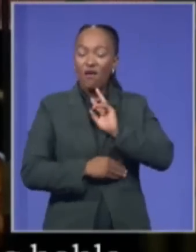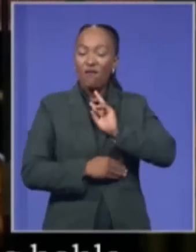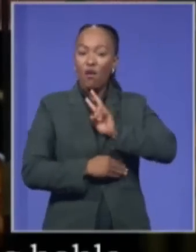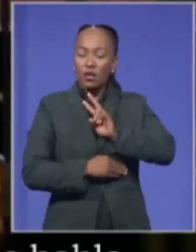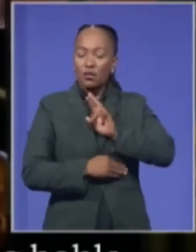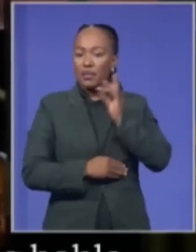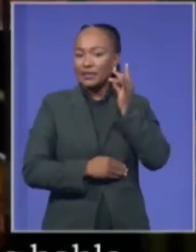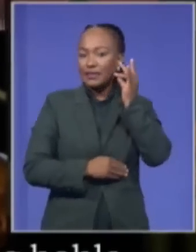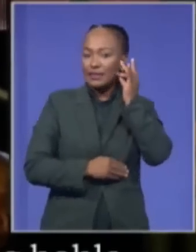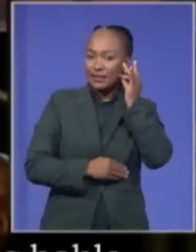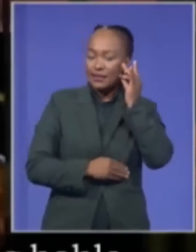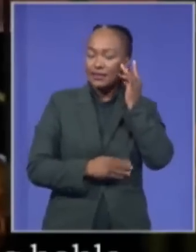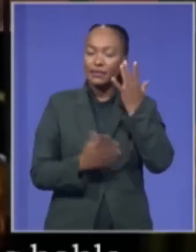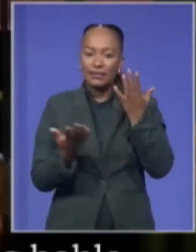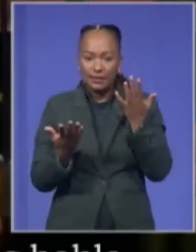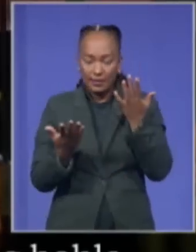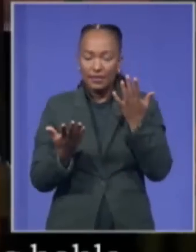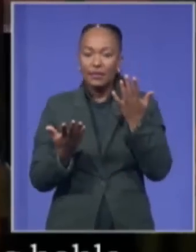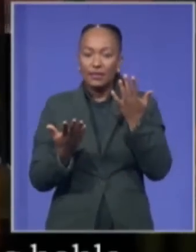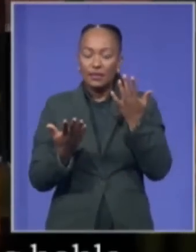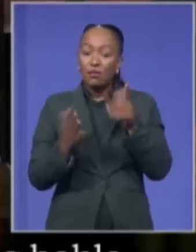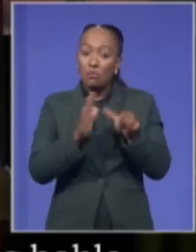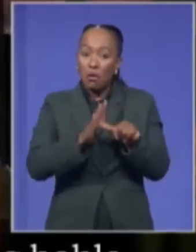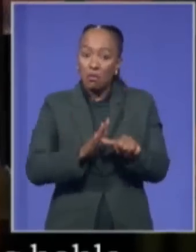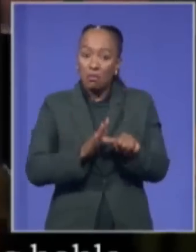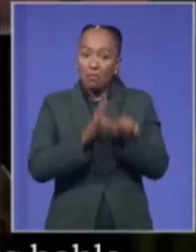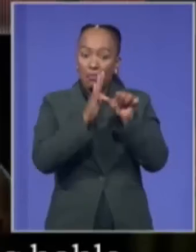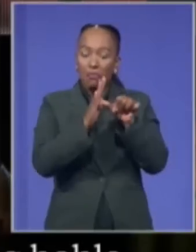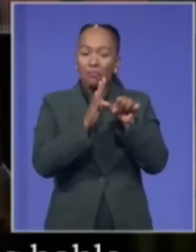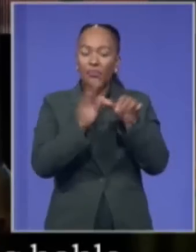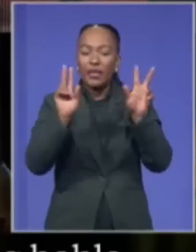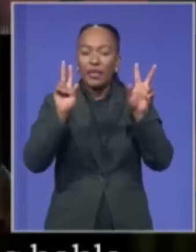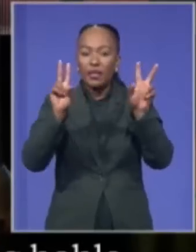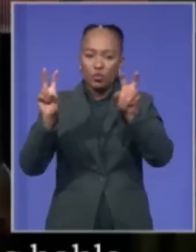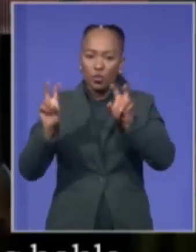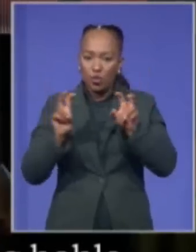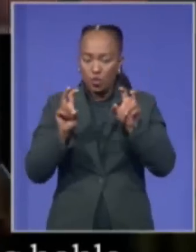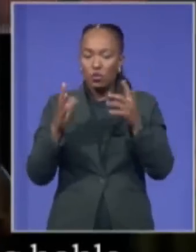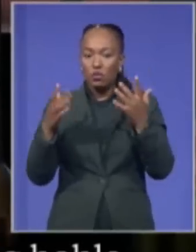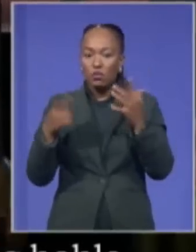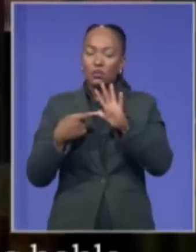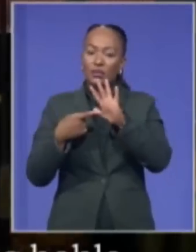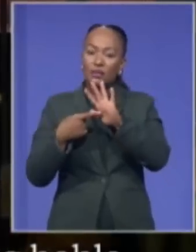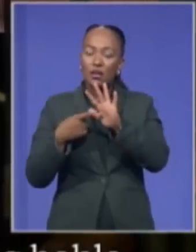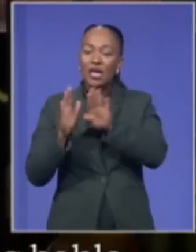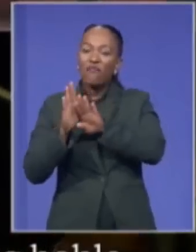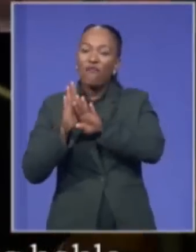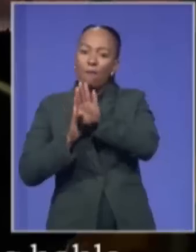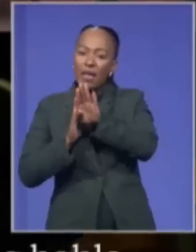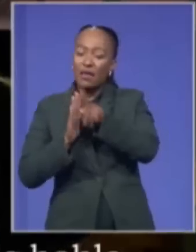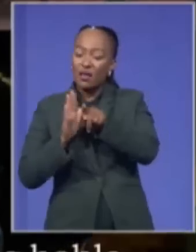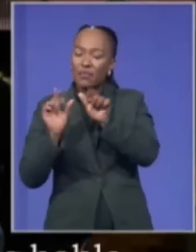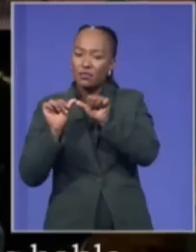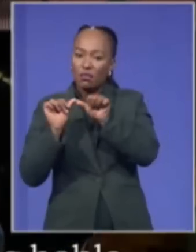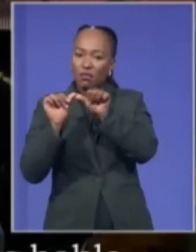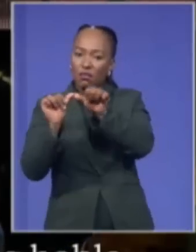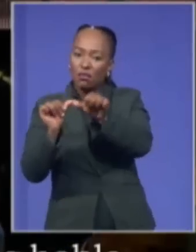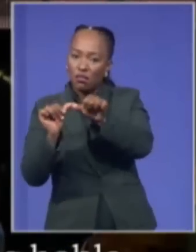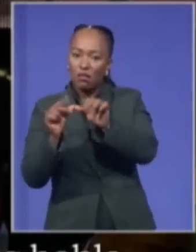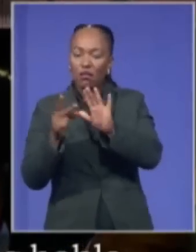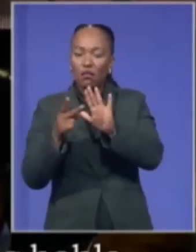heard on critical global issues like sustainable development, the